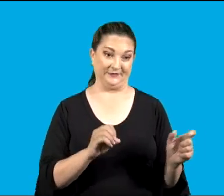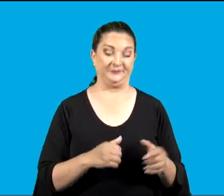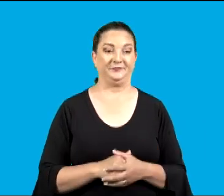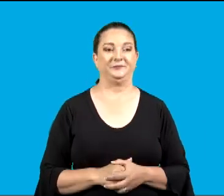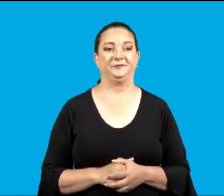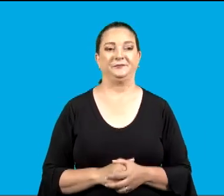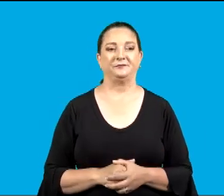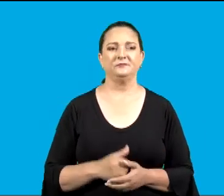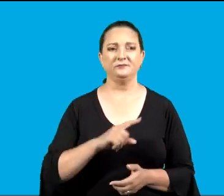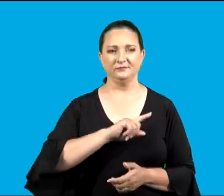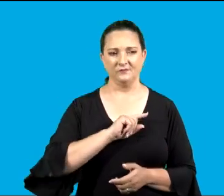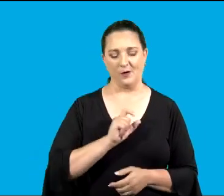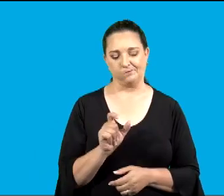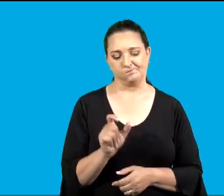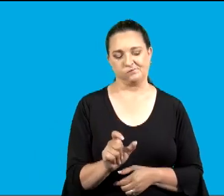58,560, which is here